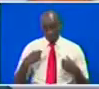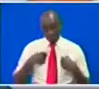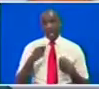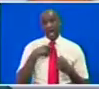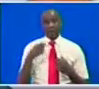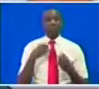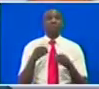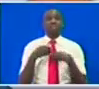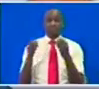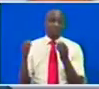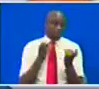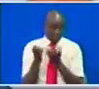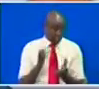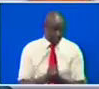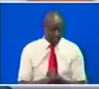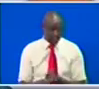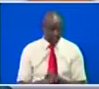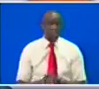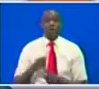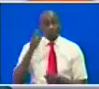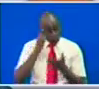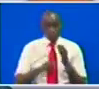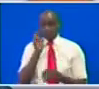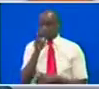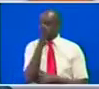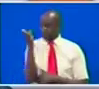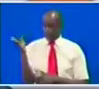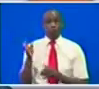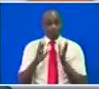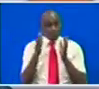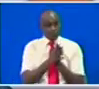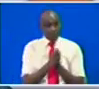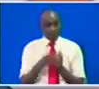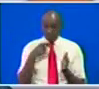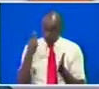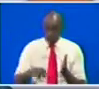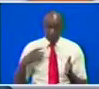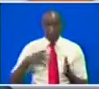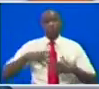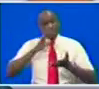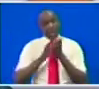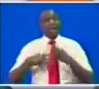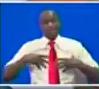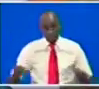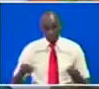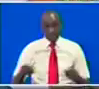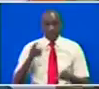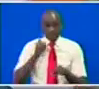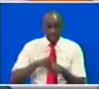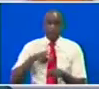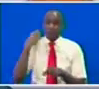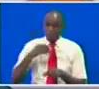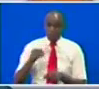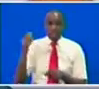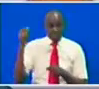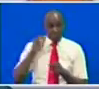business. It was something that we saw as an opportunity to keep our retailers in good health, coming every morning